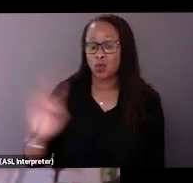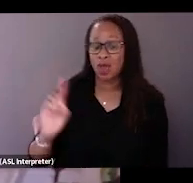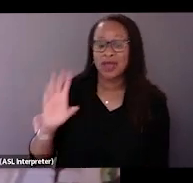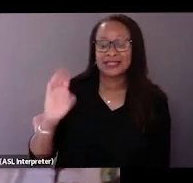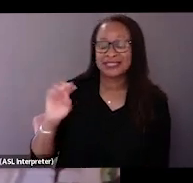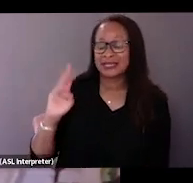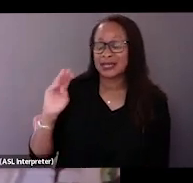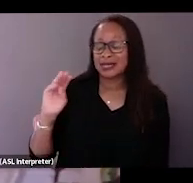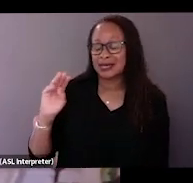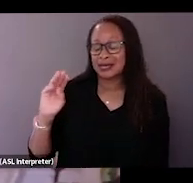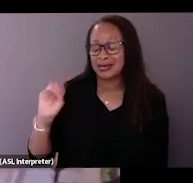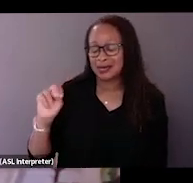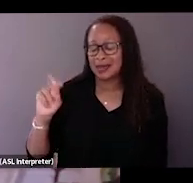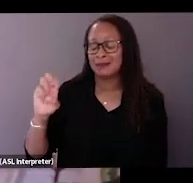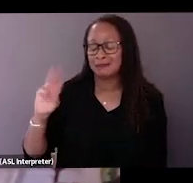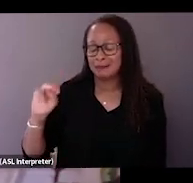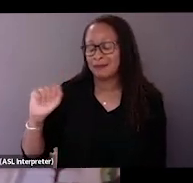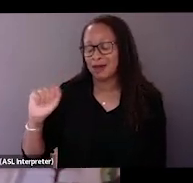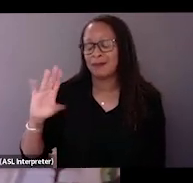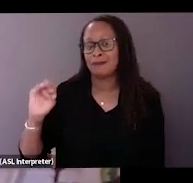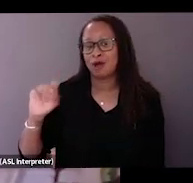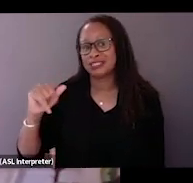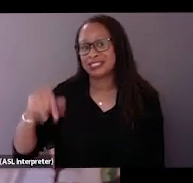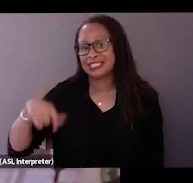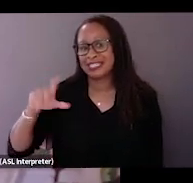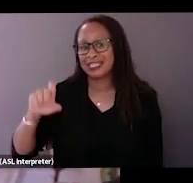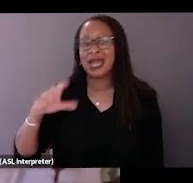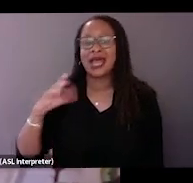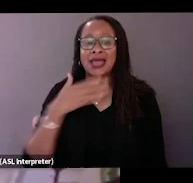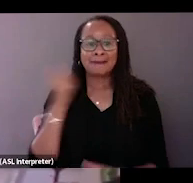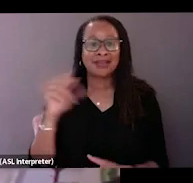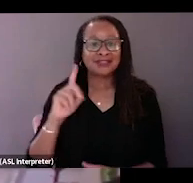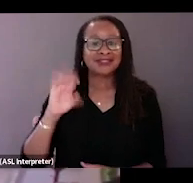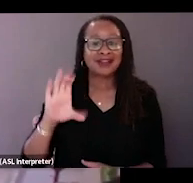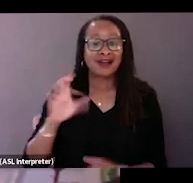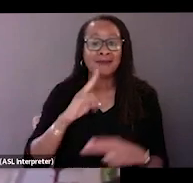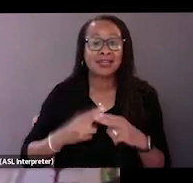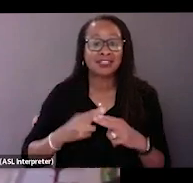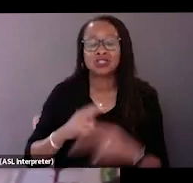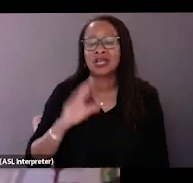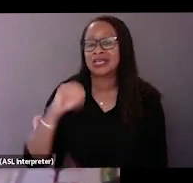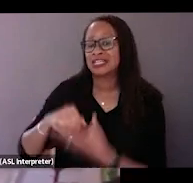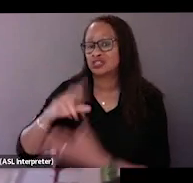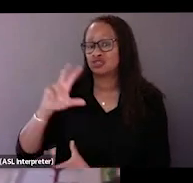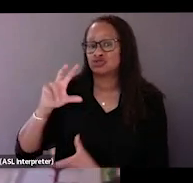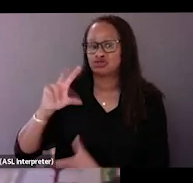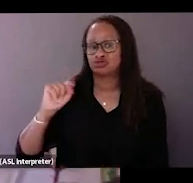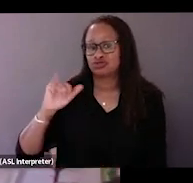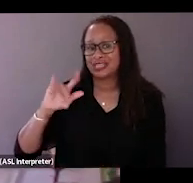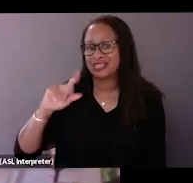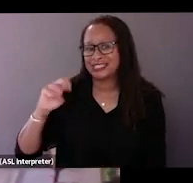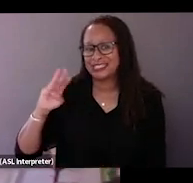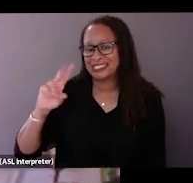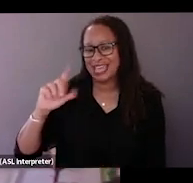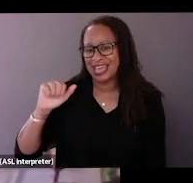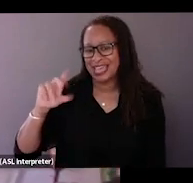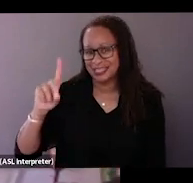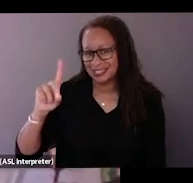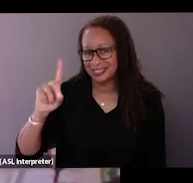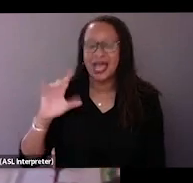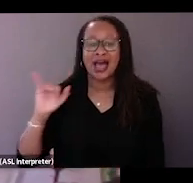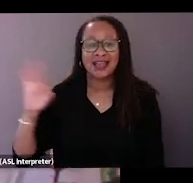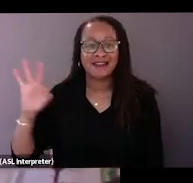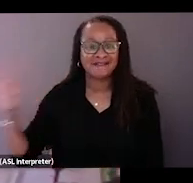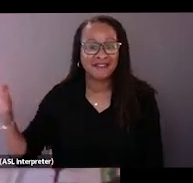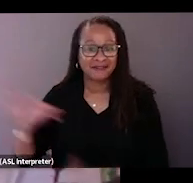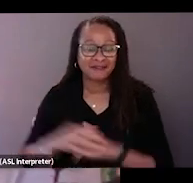Martinique and Documentary Mention at Trinidad and Tobago IFF in 2022. It had its North American premiere at True